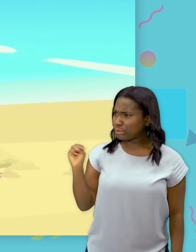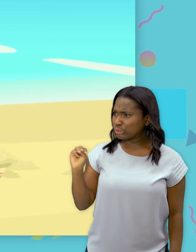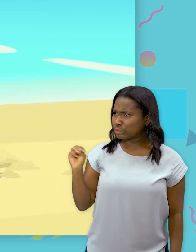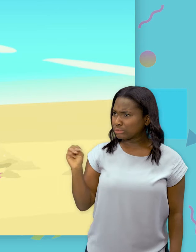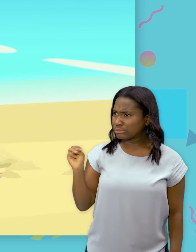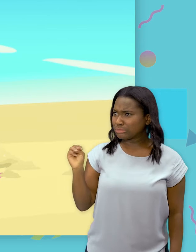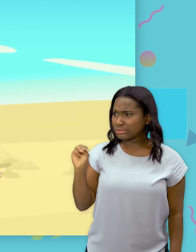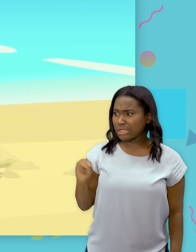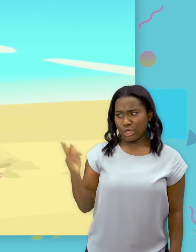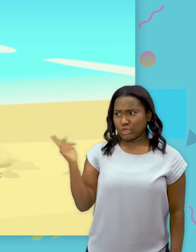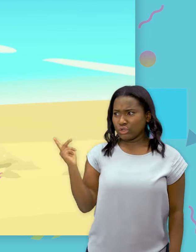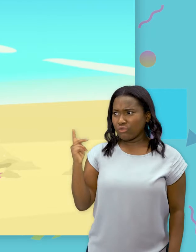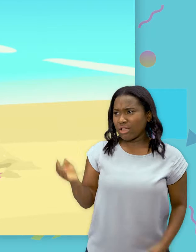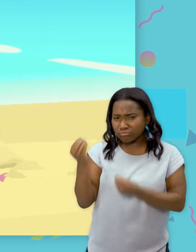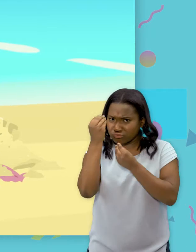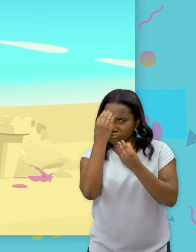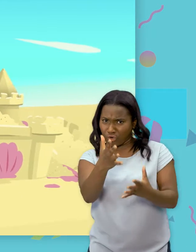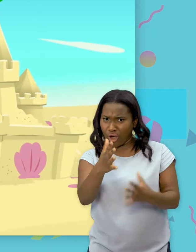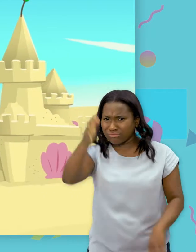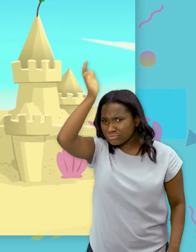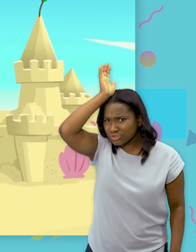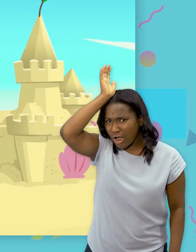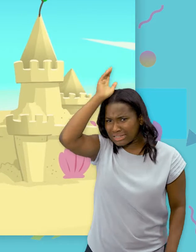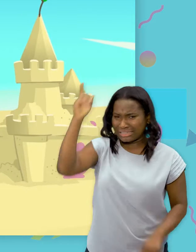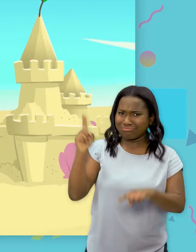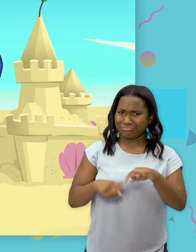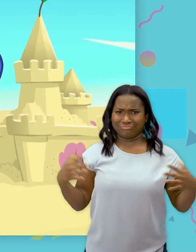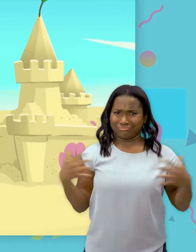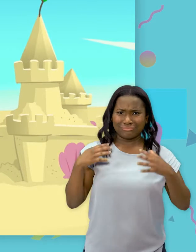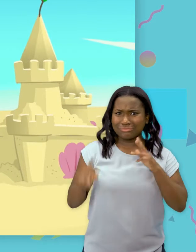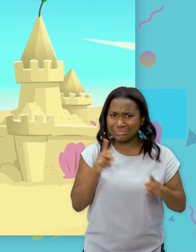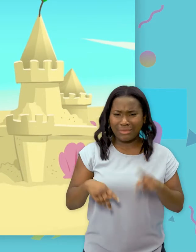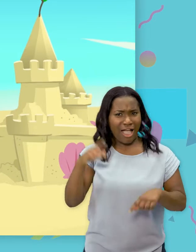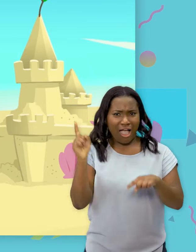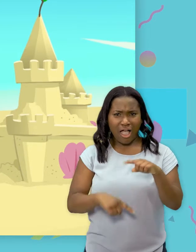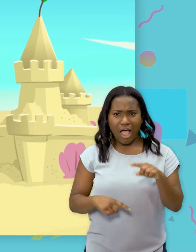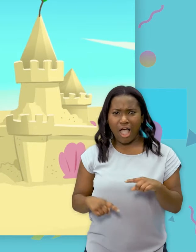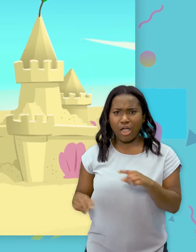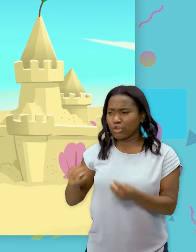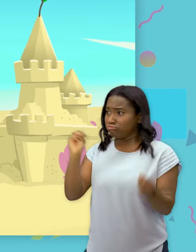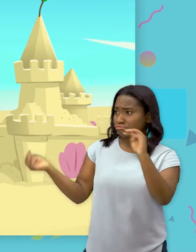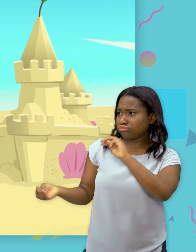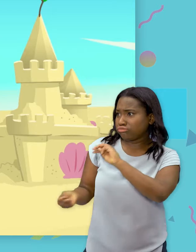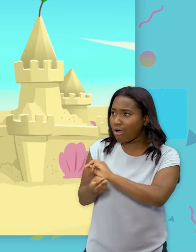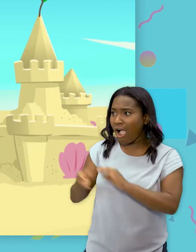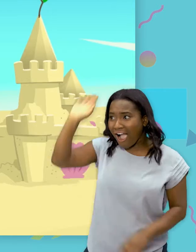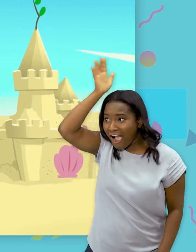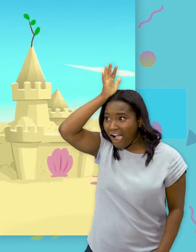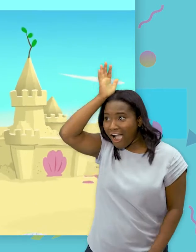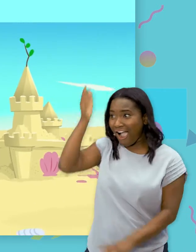Morphle, we have to tell those sharks that they shouldn't scare people. Morph into a